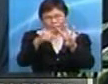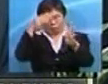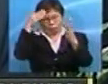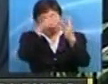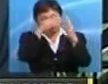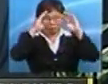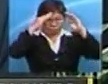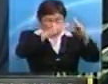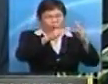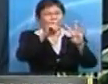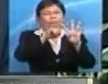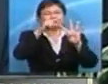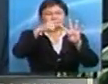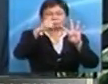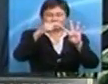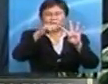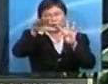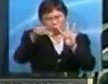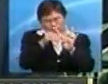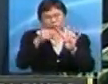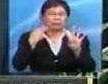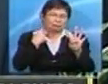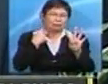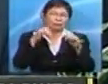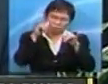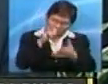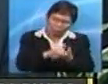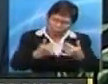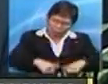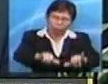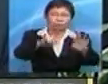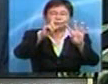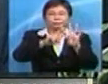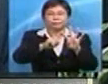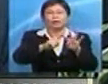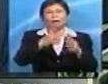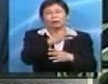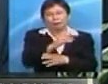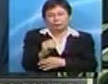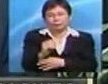on, including hijacking, and that will continue. As regards to